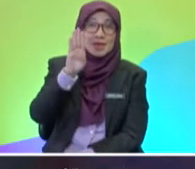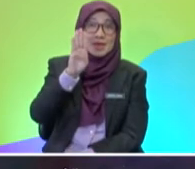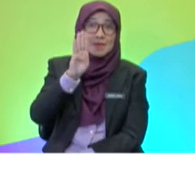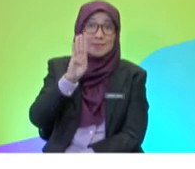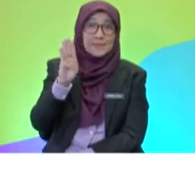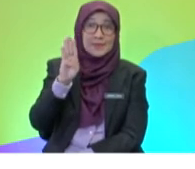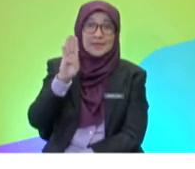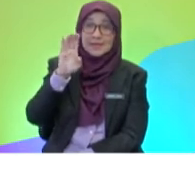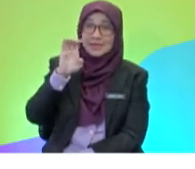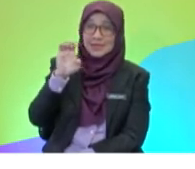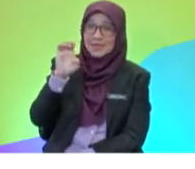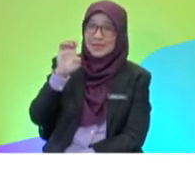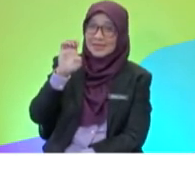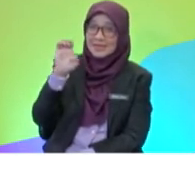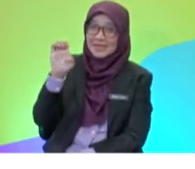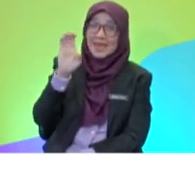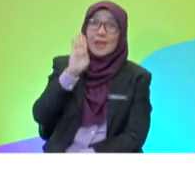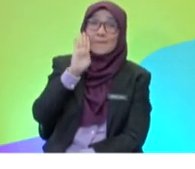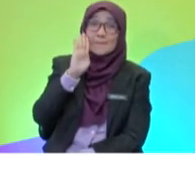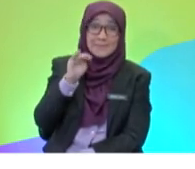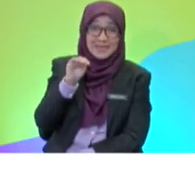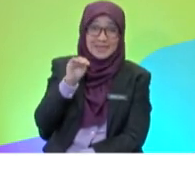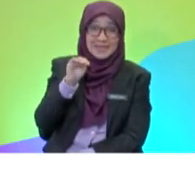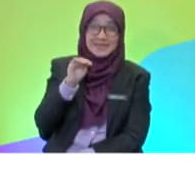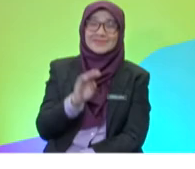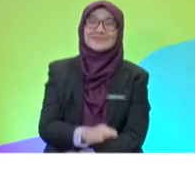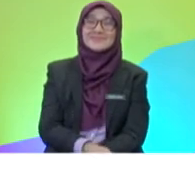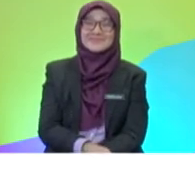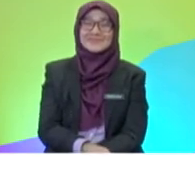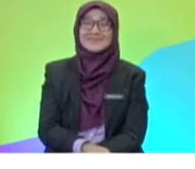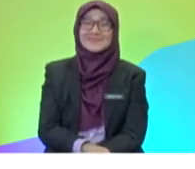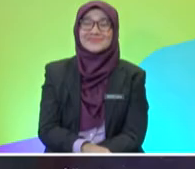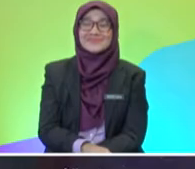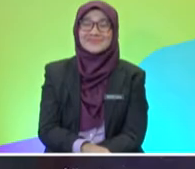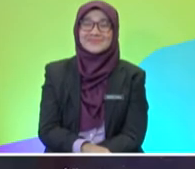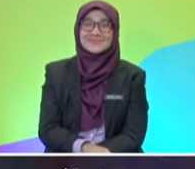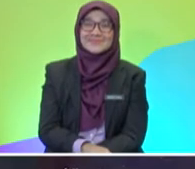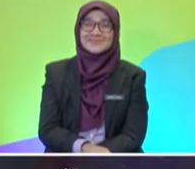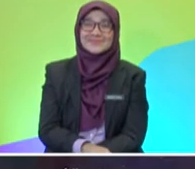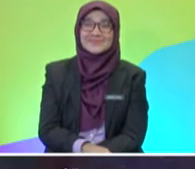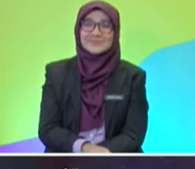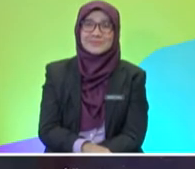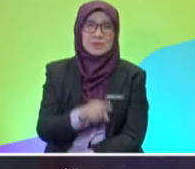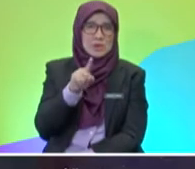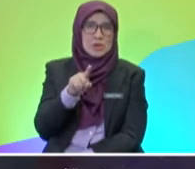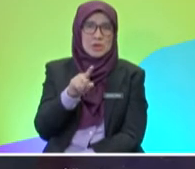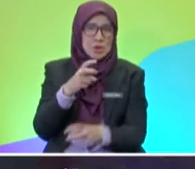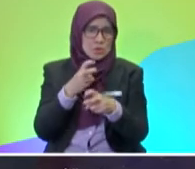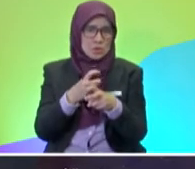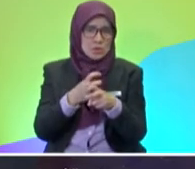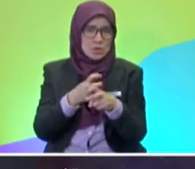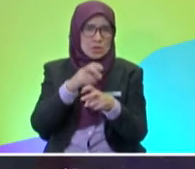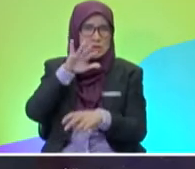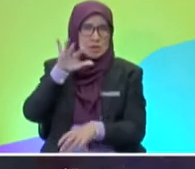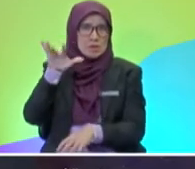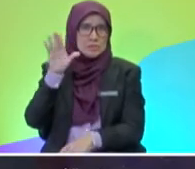B-E-E-B. Oh, B-E-E-B. Very good. Yeah. And do you find it difficult to spell B? I think it's very